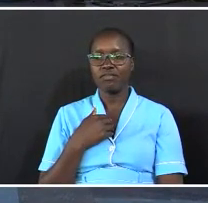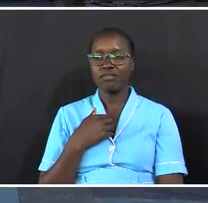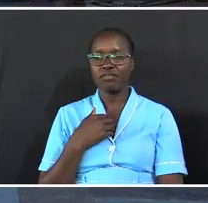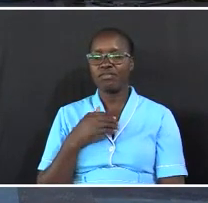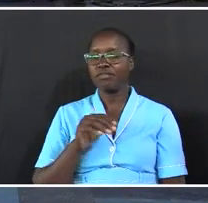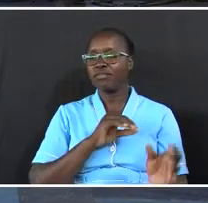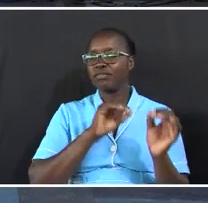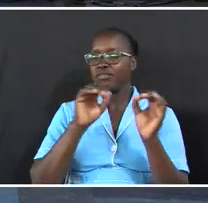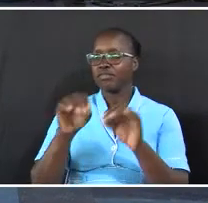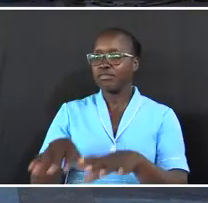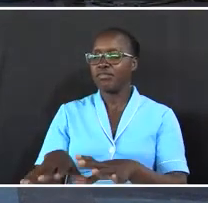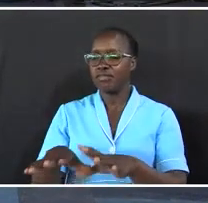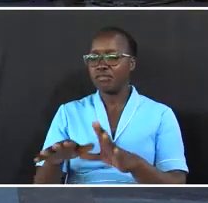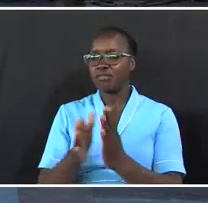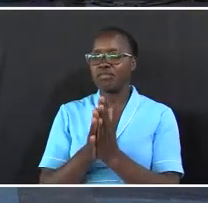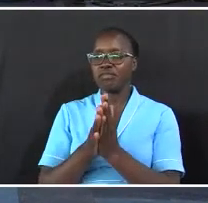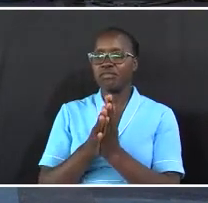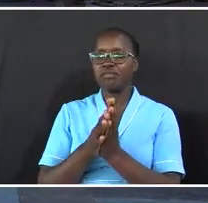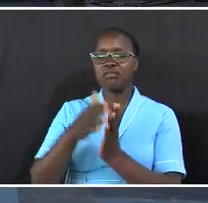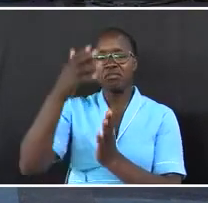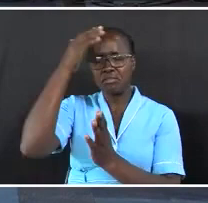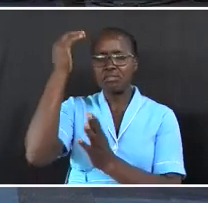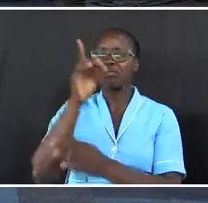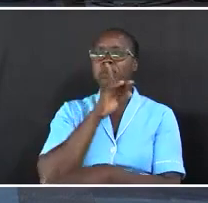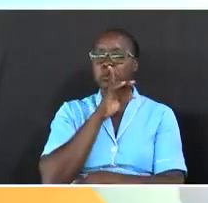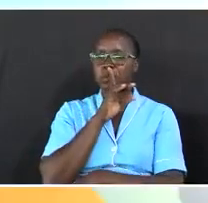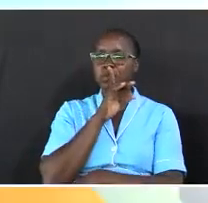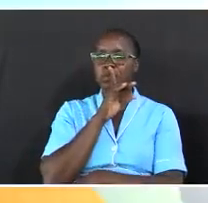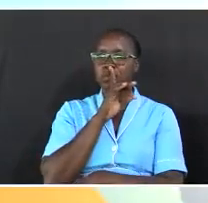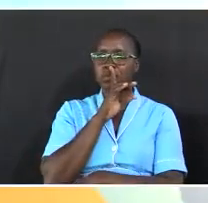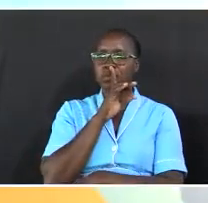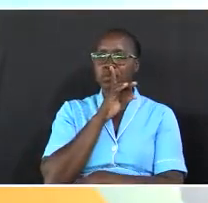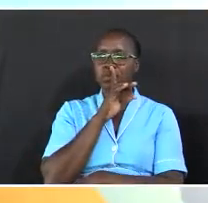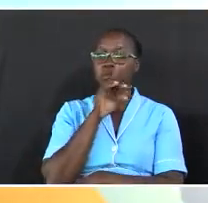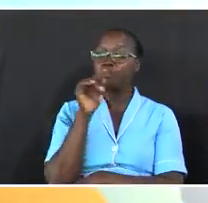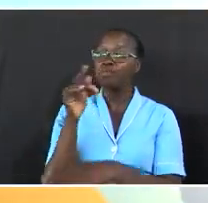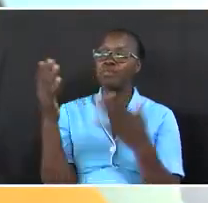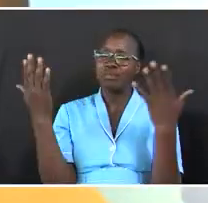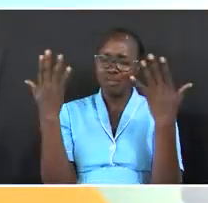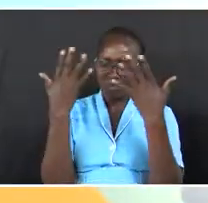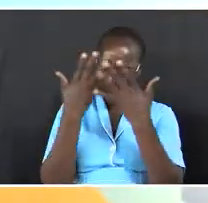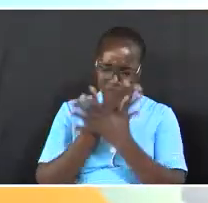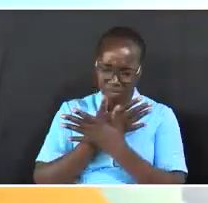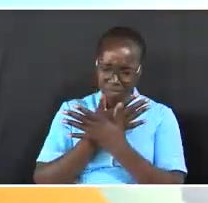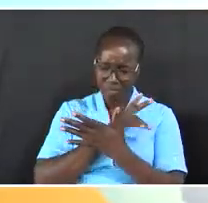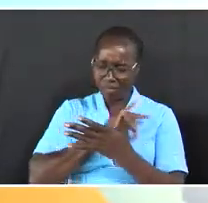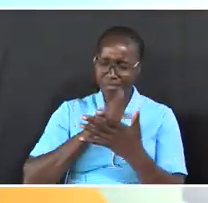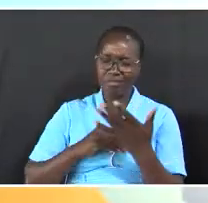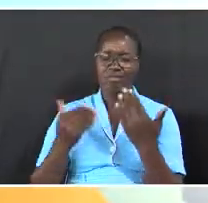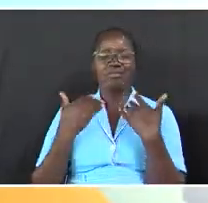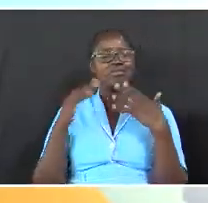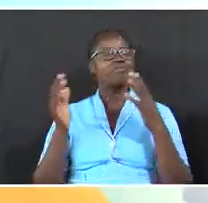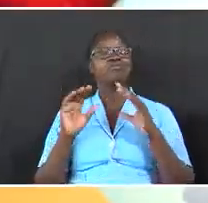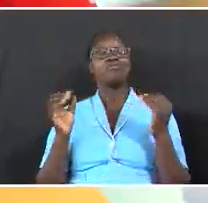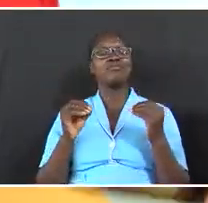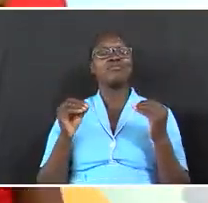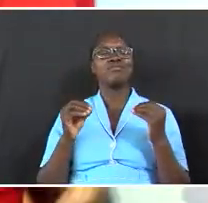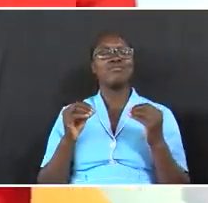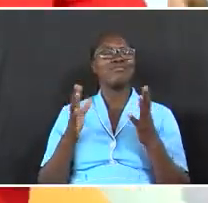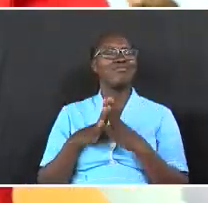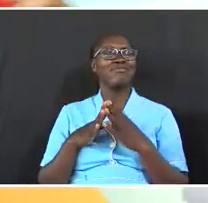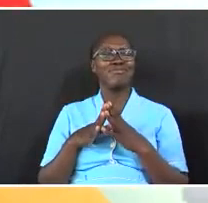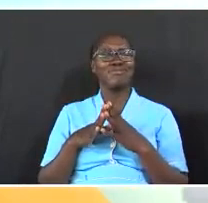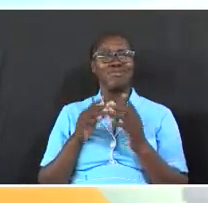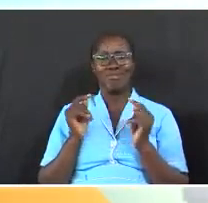thrown in the den of lions, and the lions did not consume him. And the Bible says that night, the king did not sleep. He was